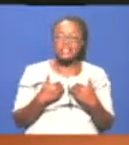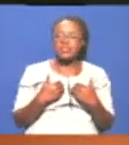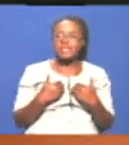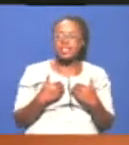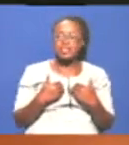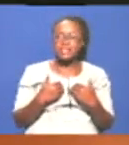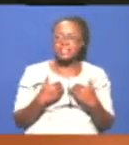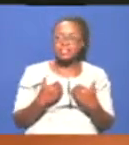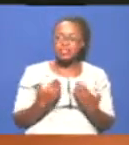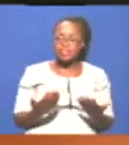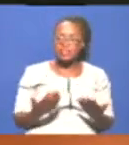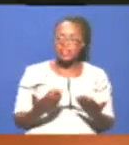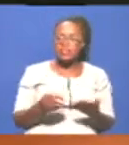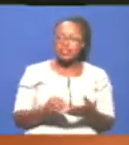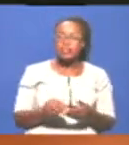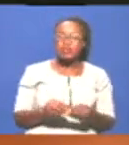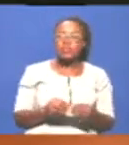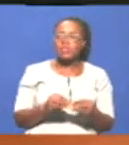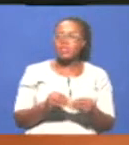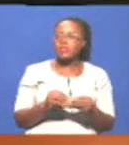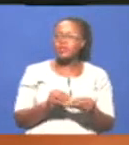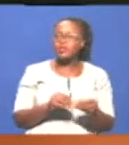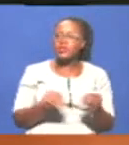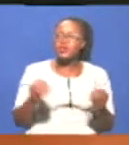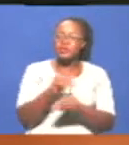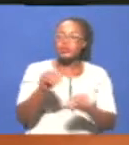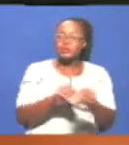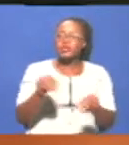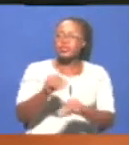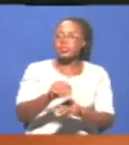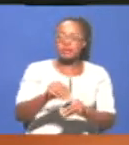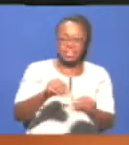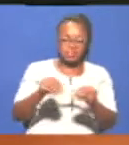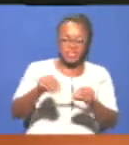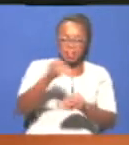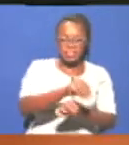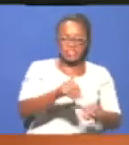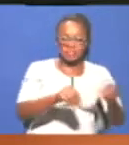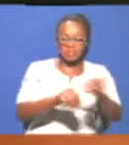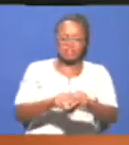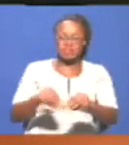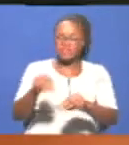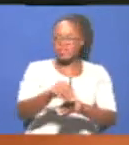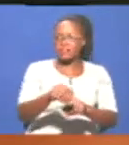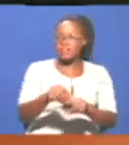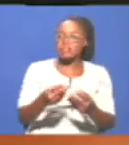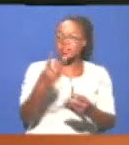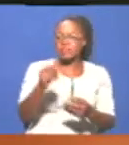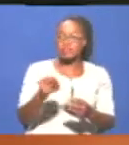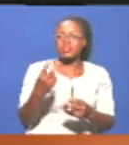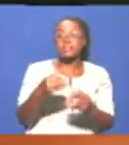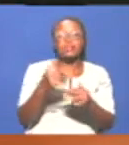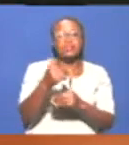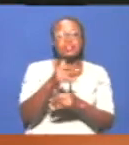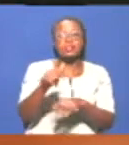we'd call the 2021 finale for Sports Check. It was about motorsport. We'll be coming to one in the next hour. I'm